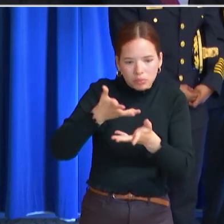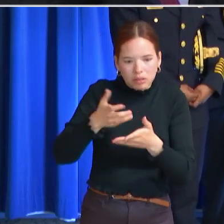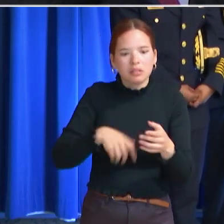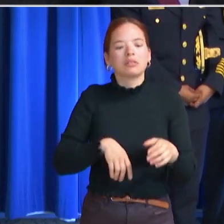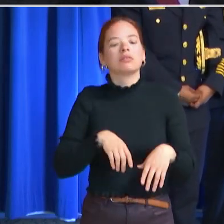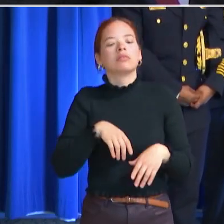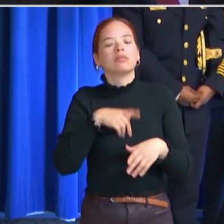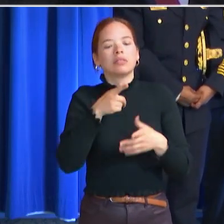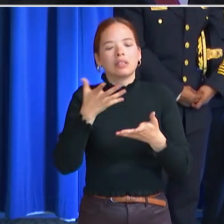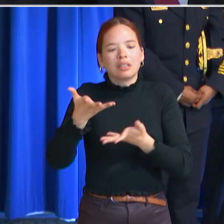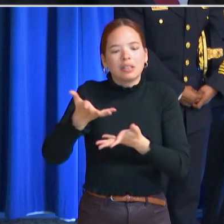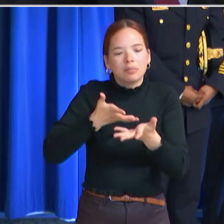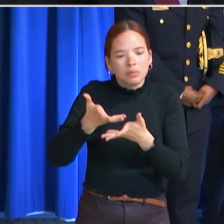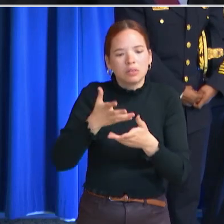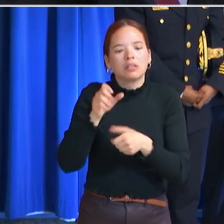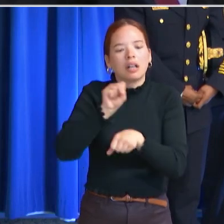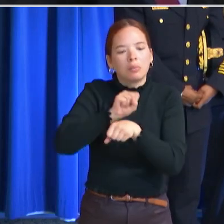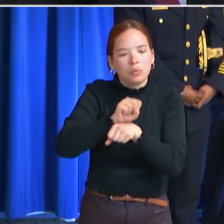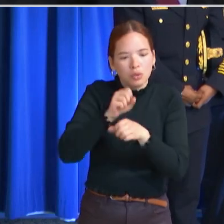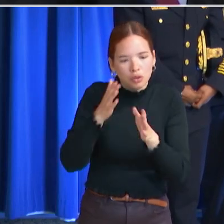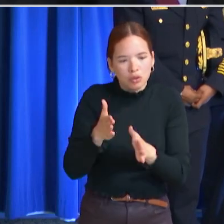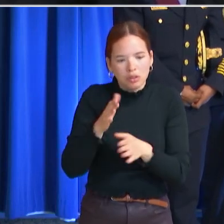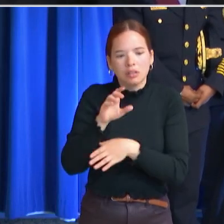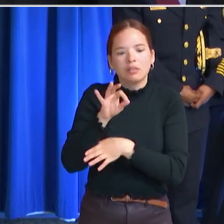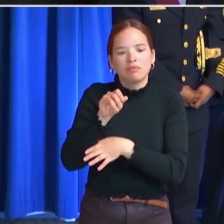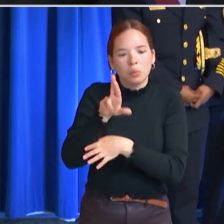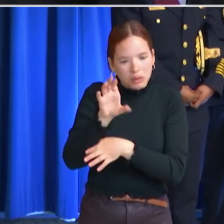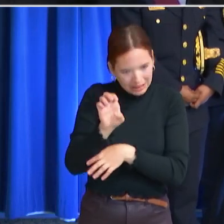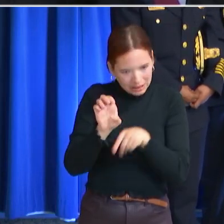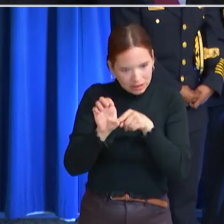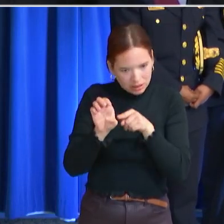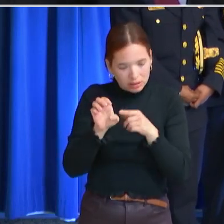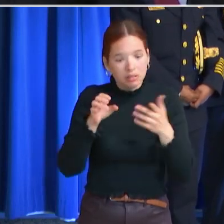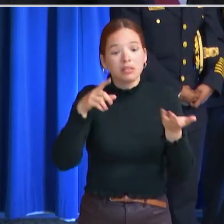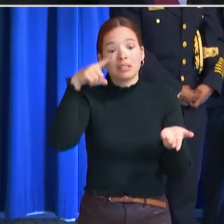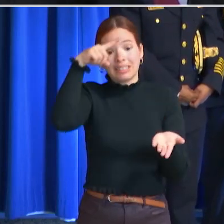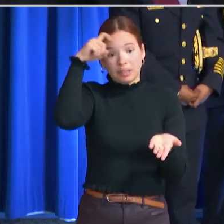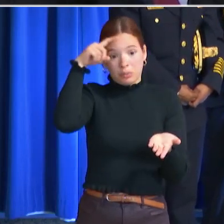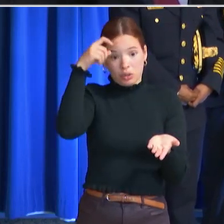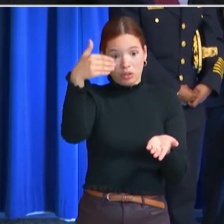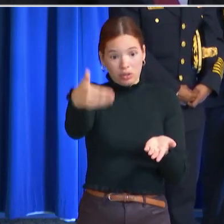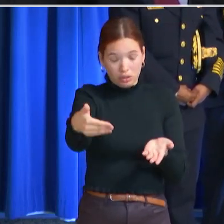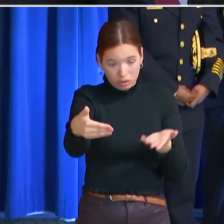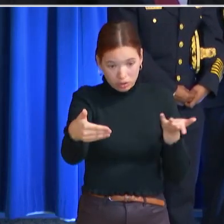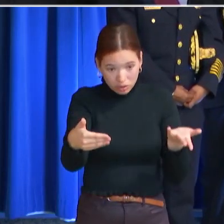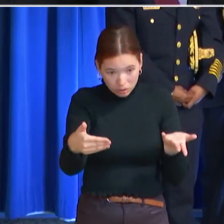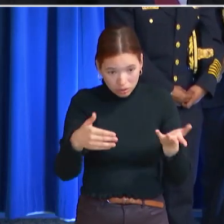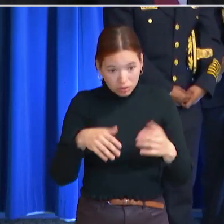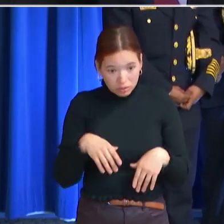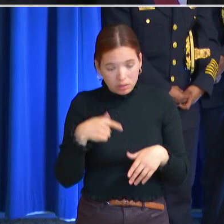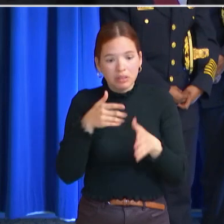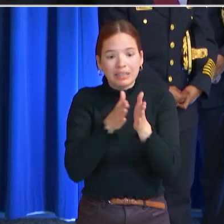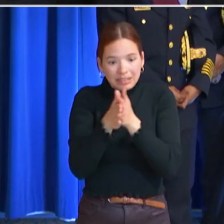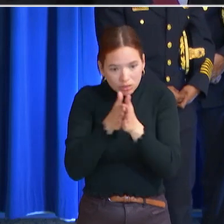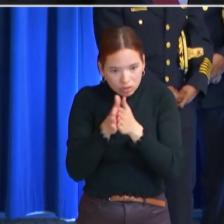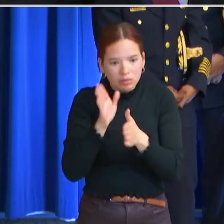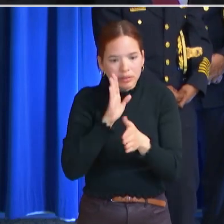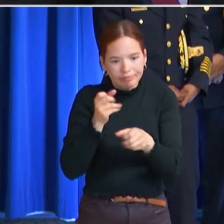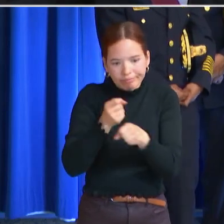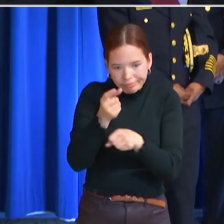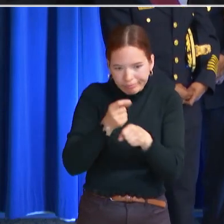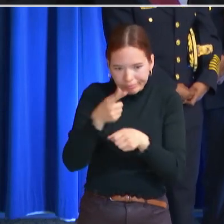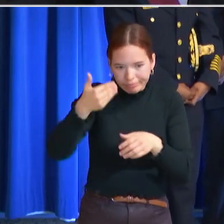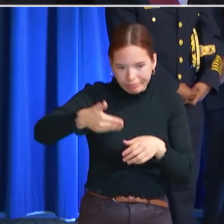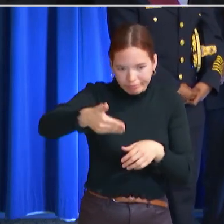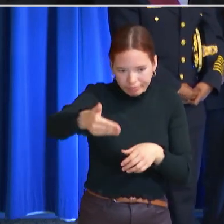engaged workforce. In addition to the summer crime initiatives that we've done year after year, and we've